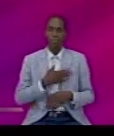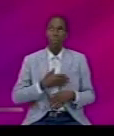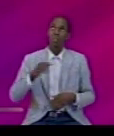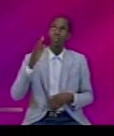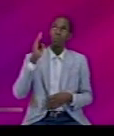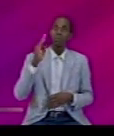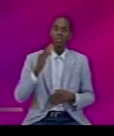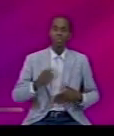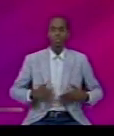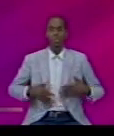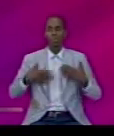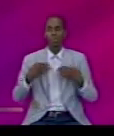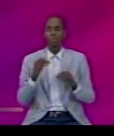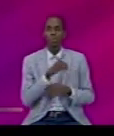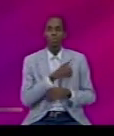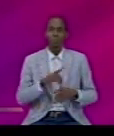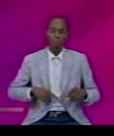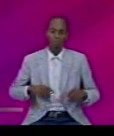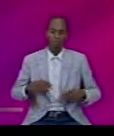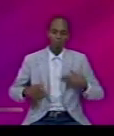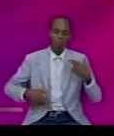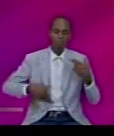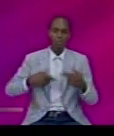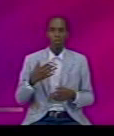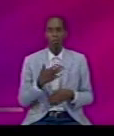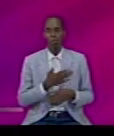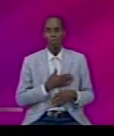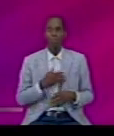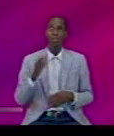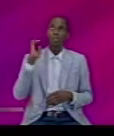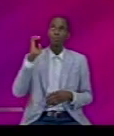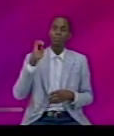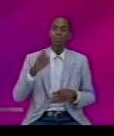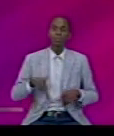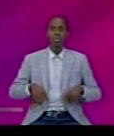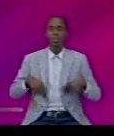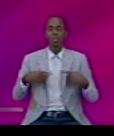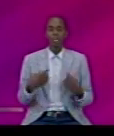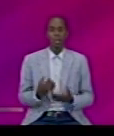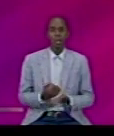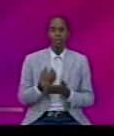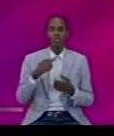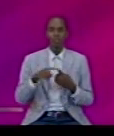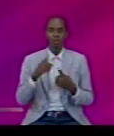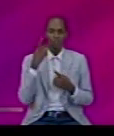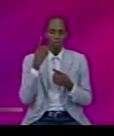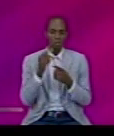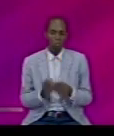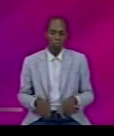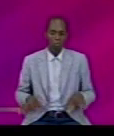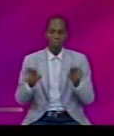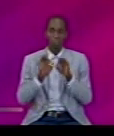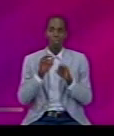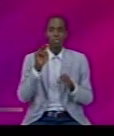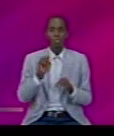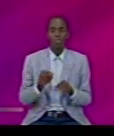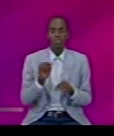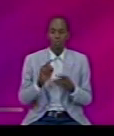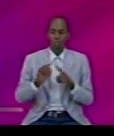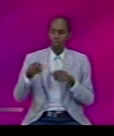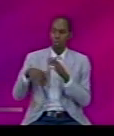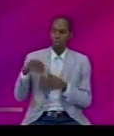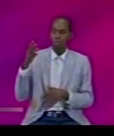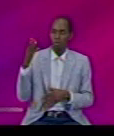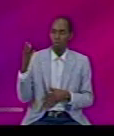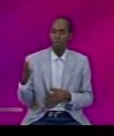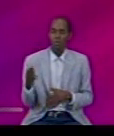revive my follow-up life. Oh Lord, help me to see the urgent need to go out there, to preach the